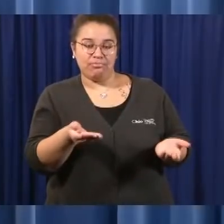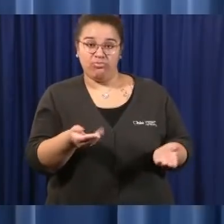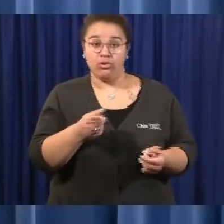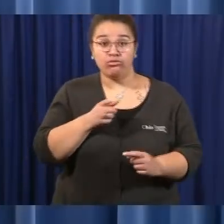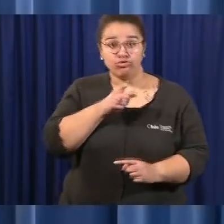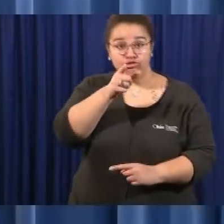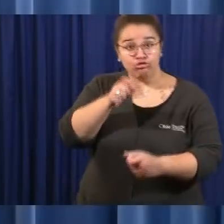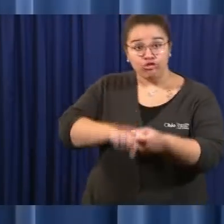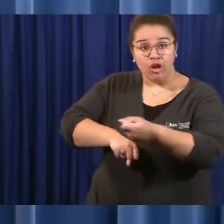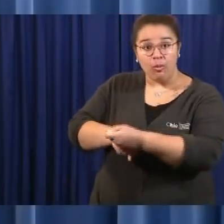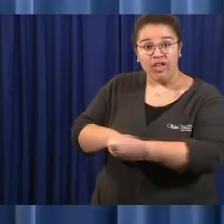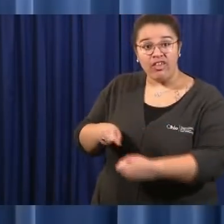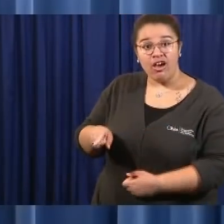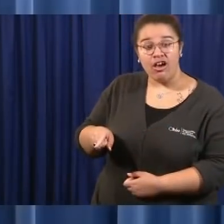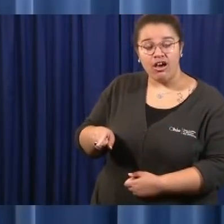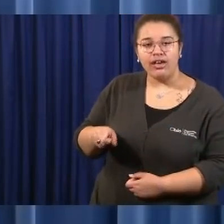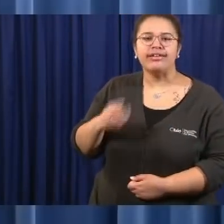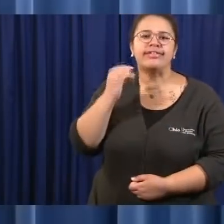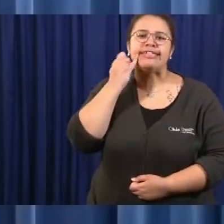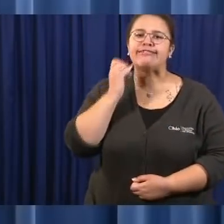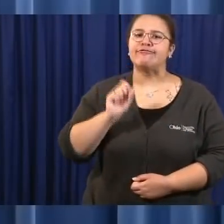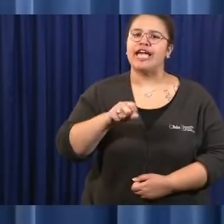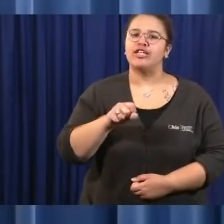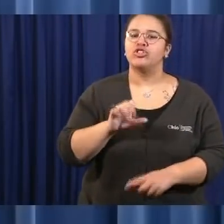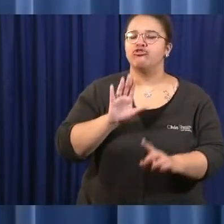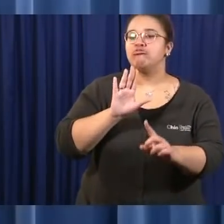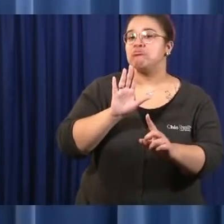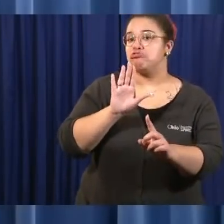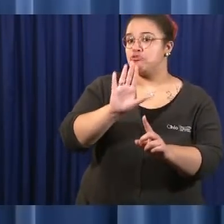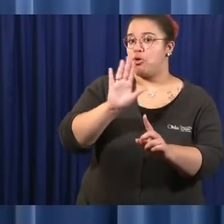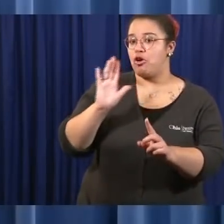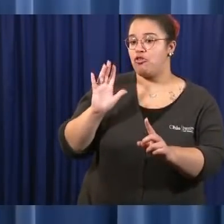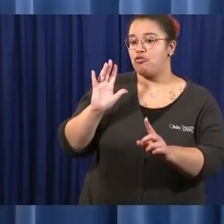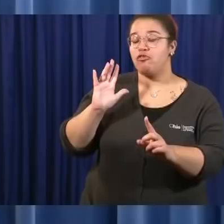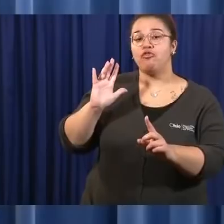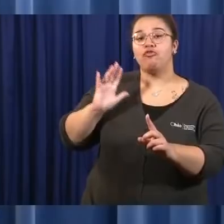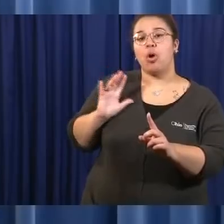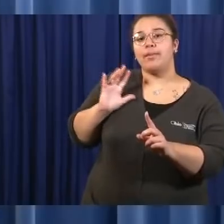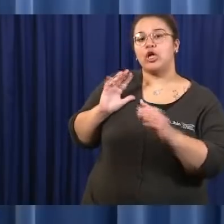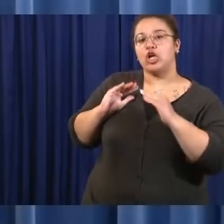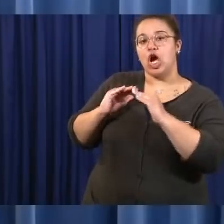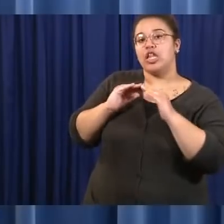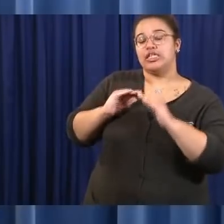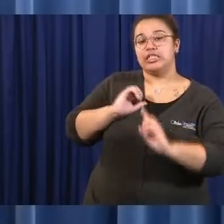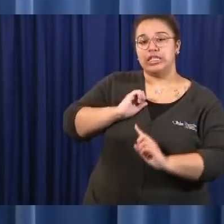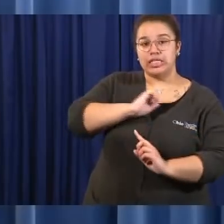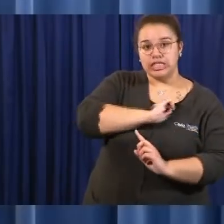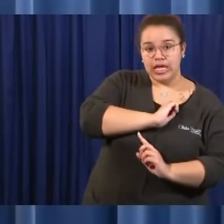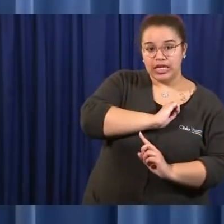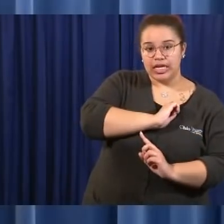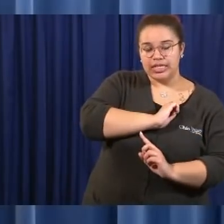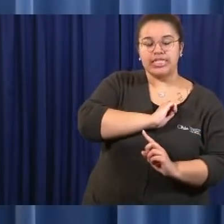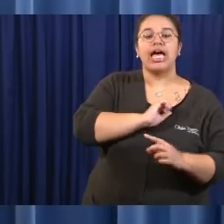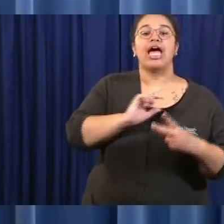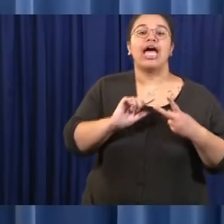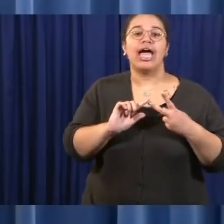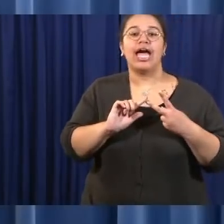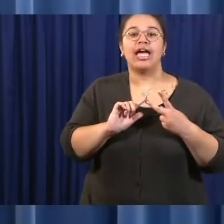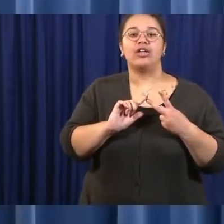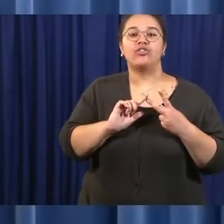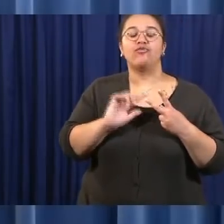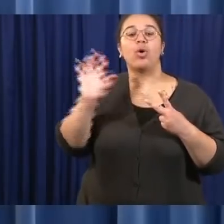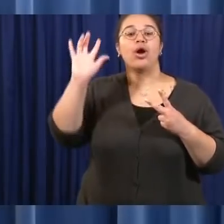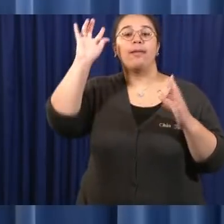if you do you call on your former colleagues in the Senate to support it and for for President Trump to sign